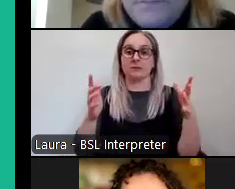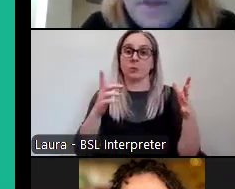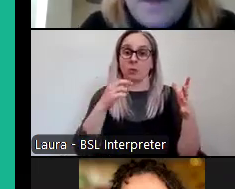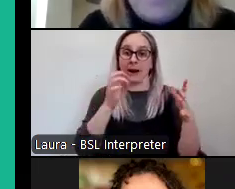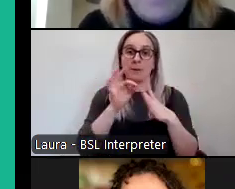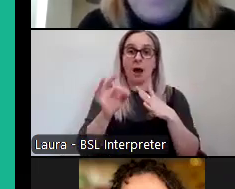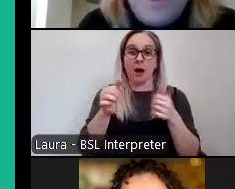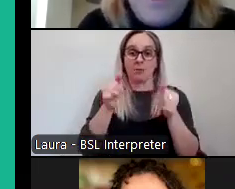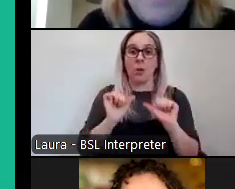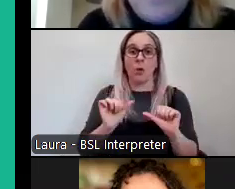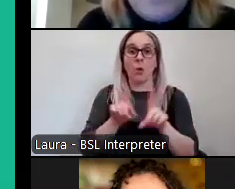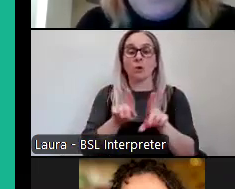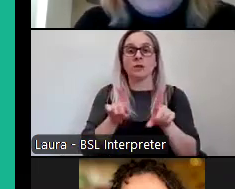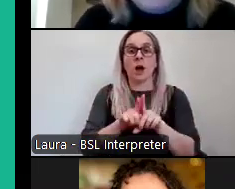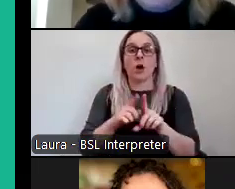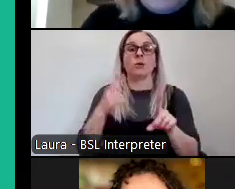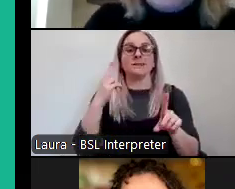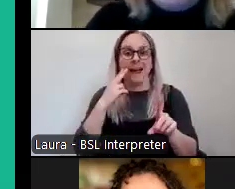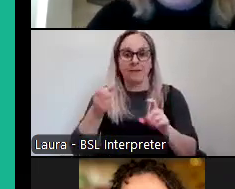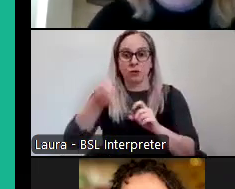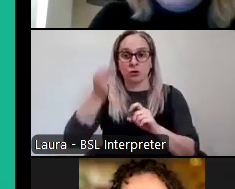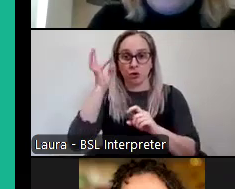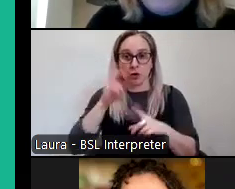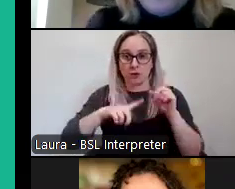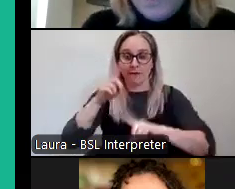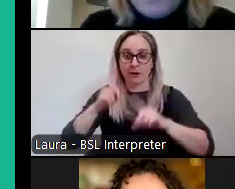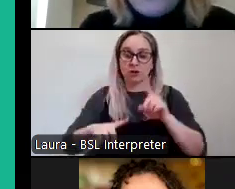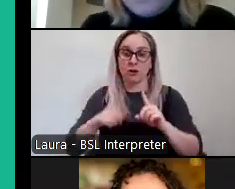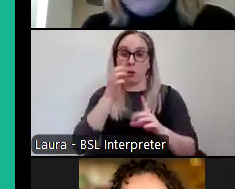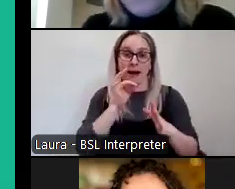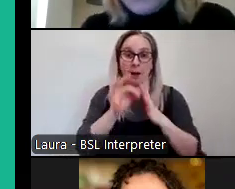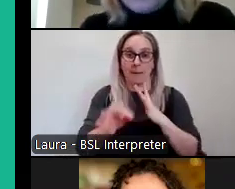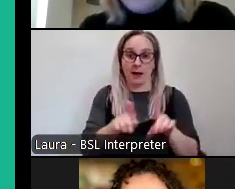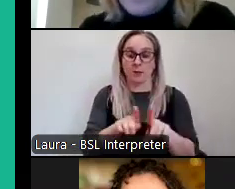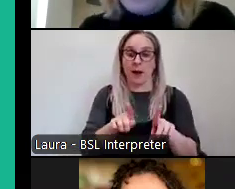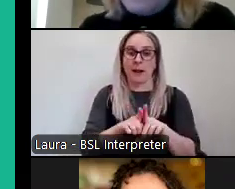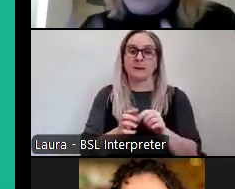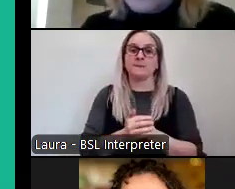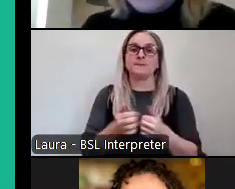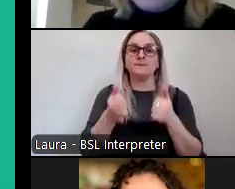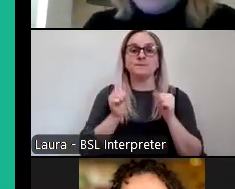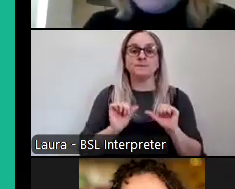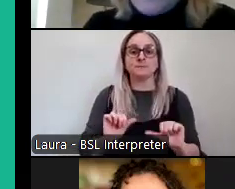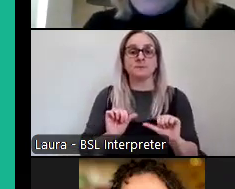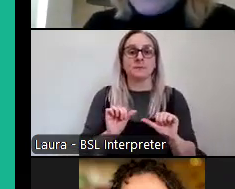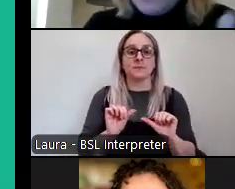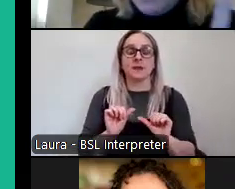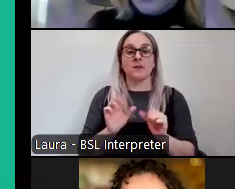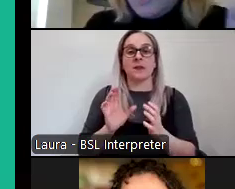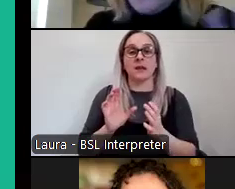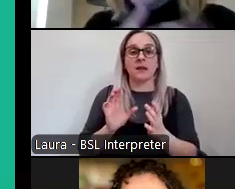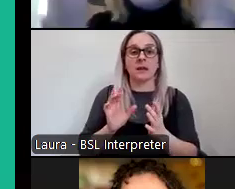leaders. And then finally, we have a self or employer funded fellowship. And this is one